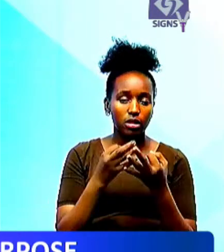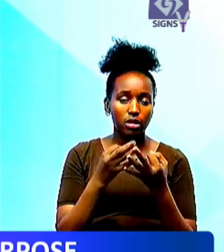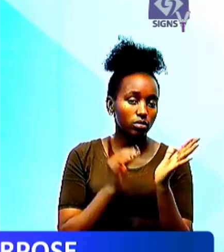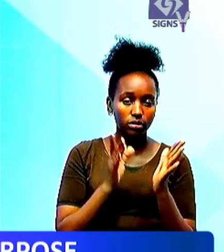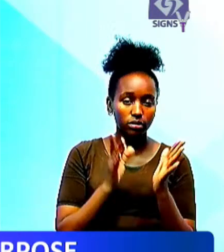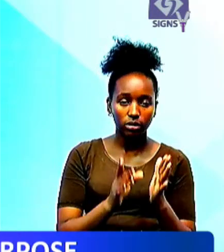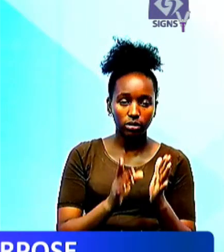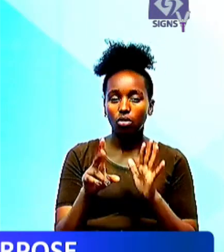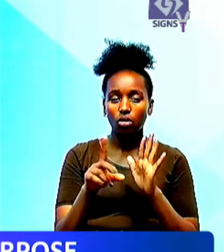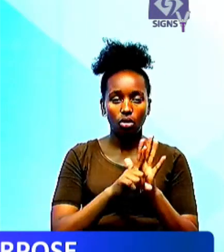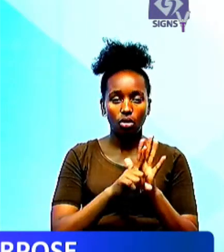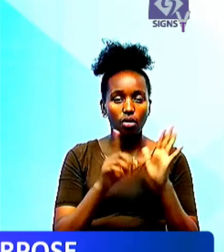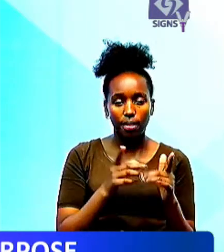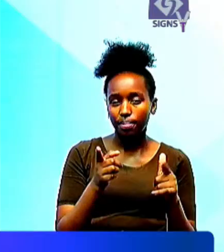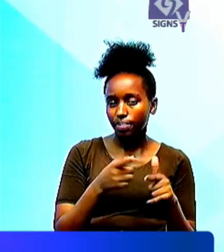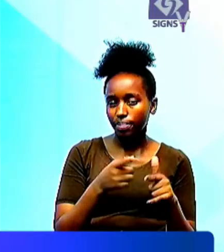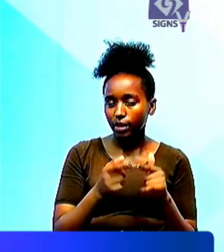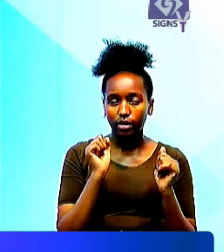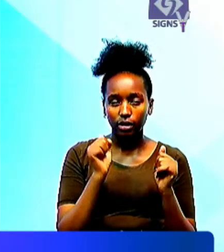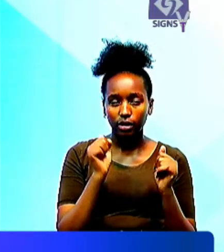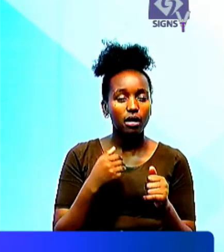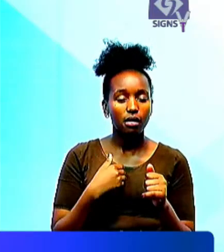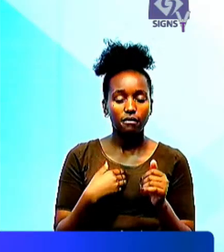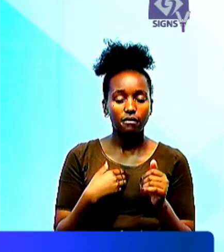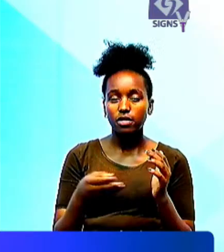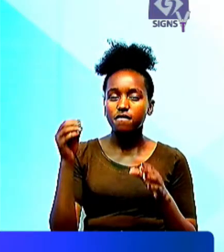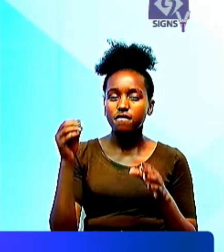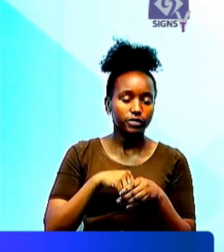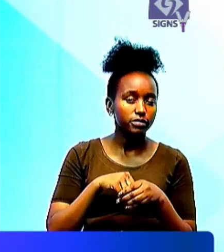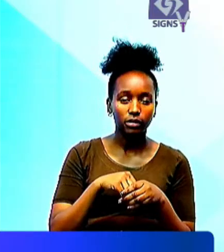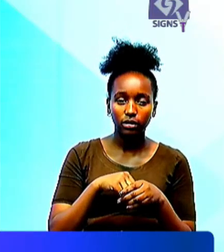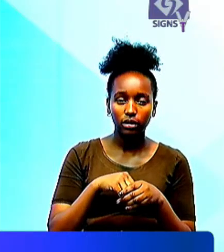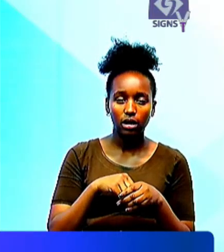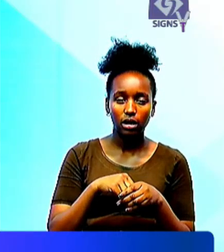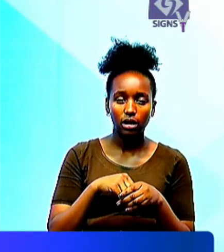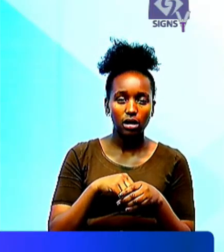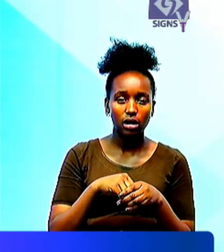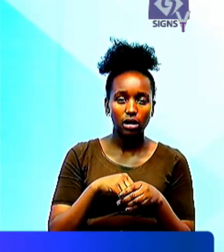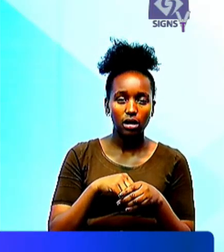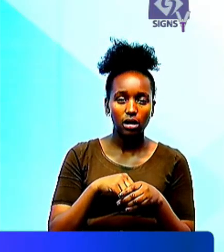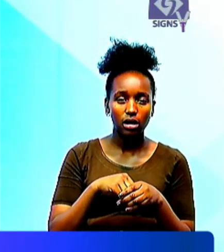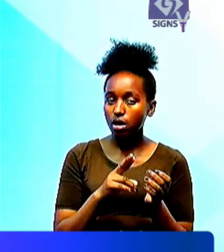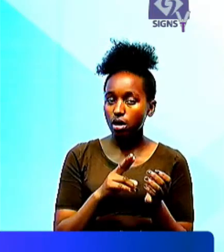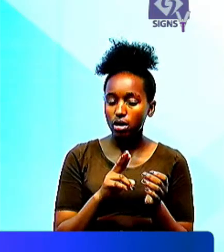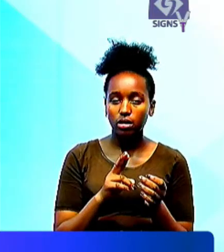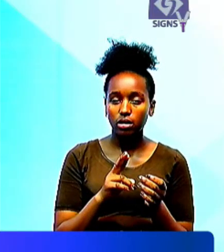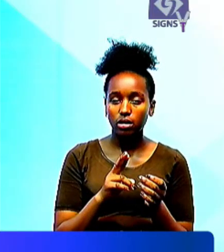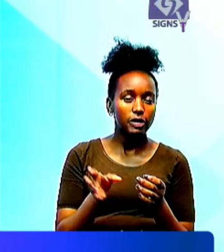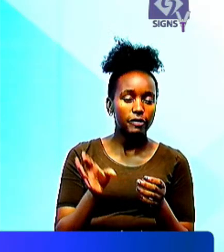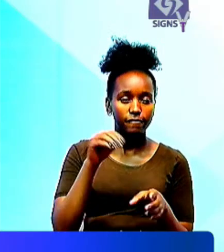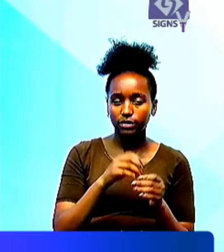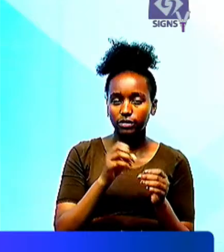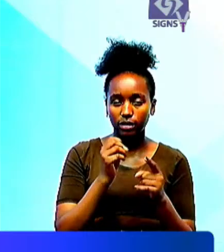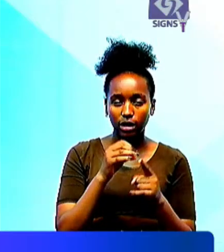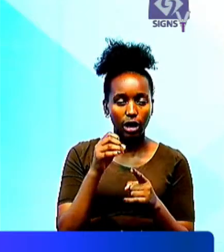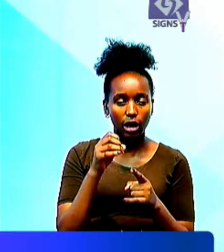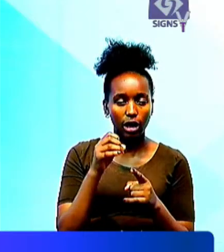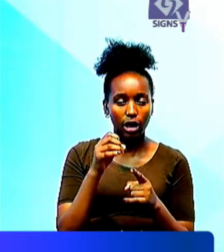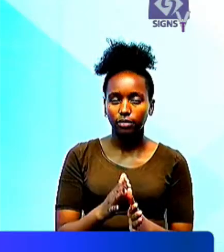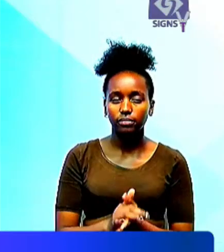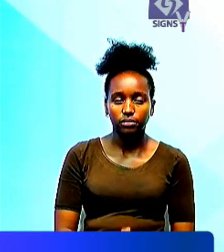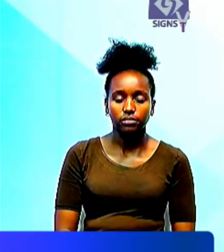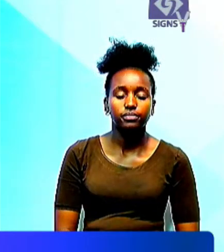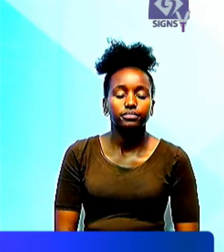lawyer, I have my mechanic. You also need an investment advisor. We ignore that part and we assume I know about money. Money is about